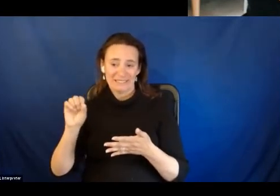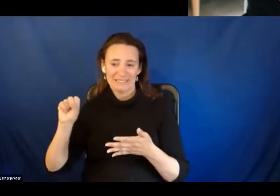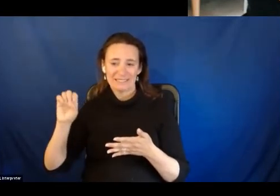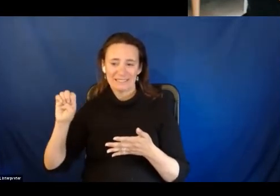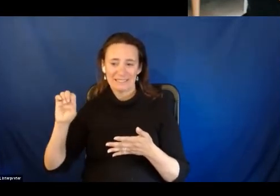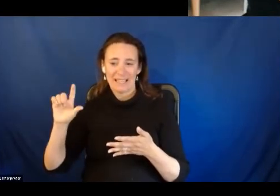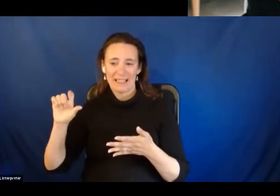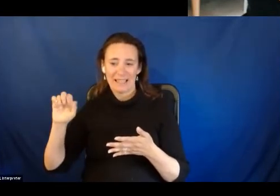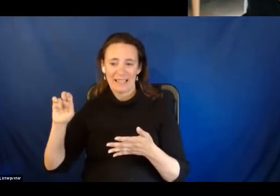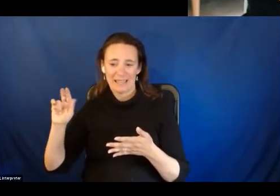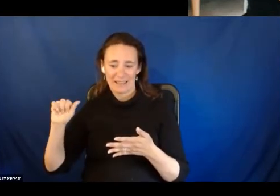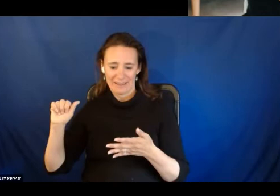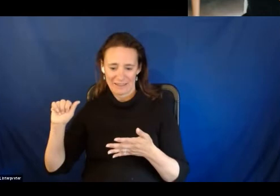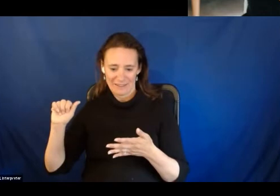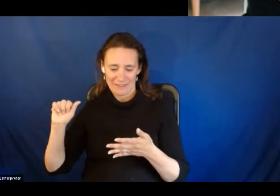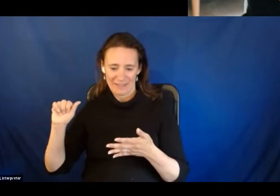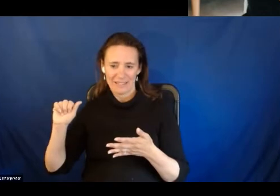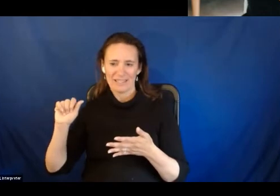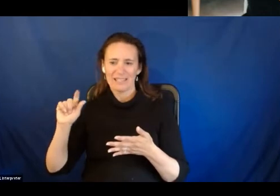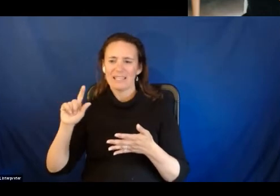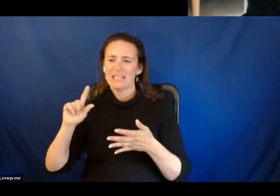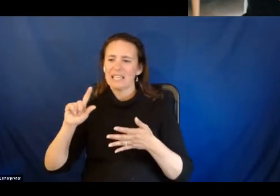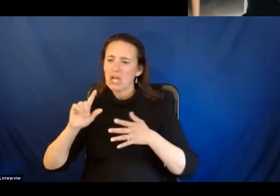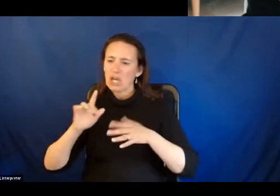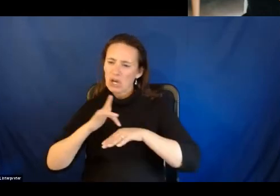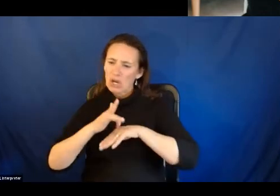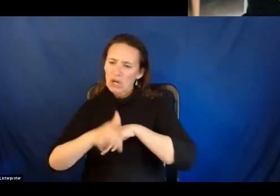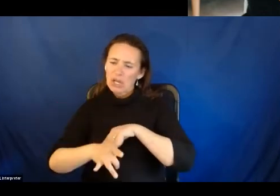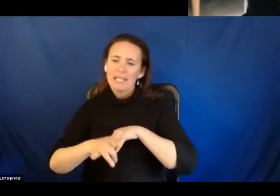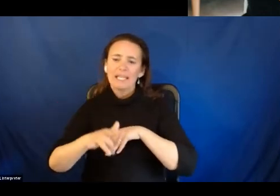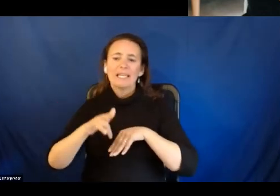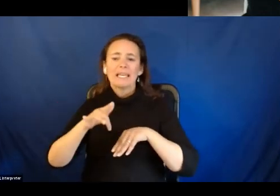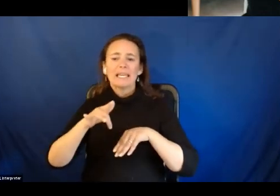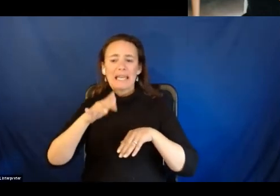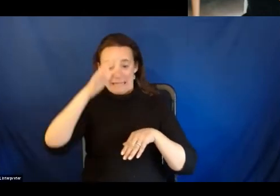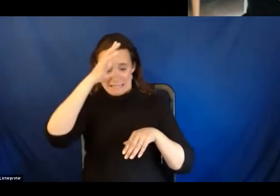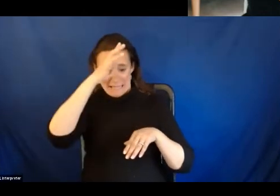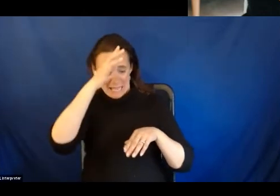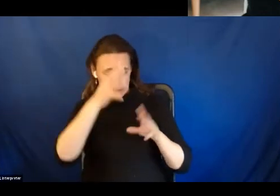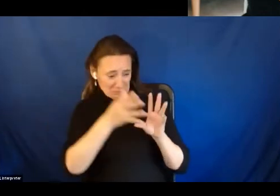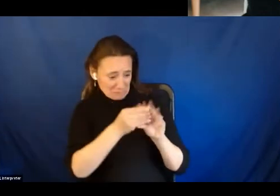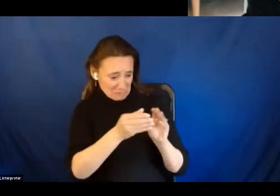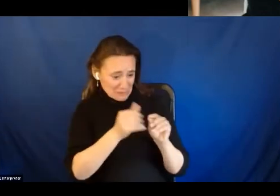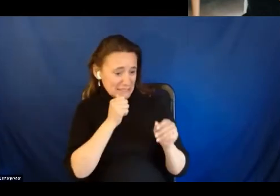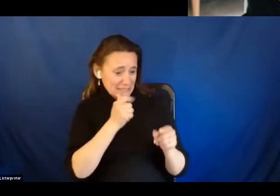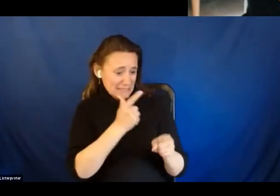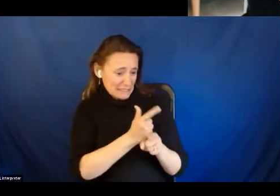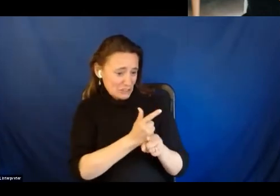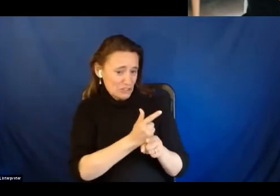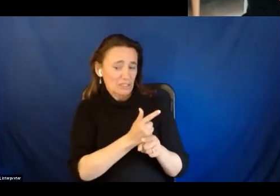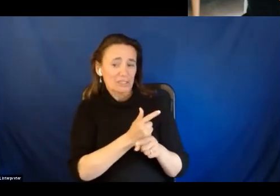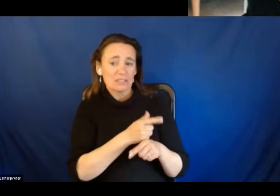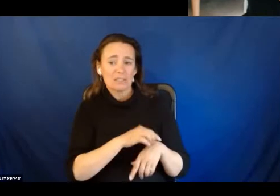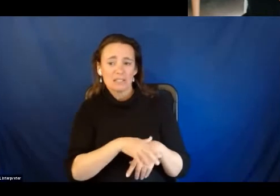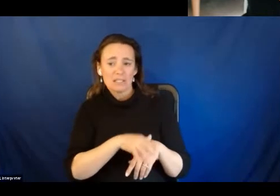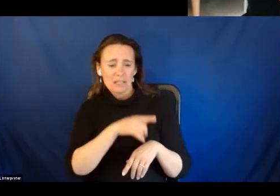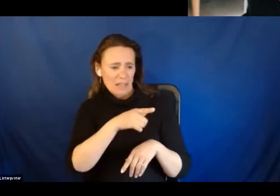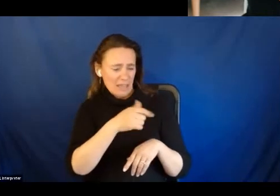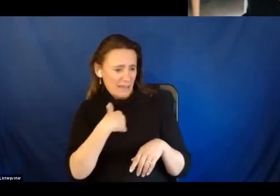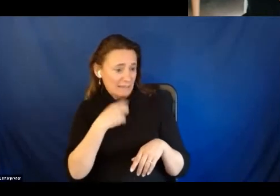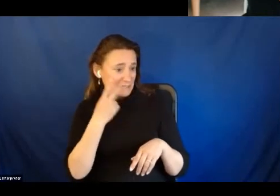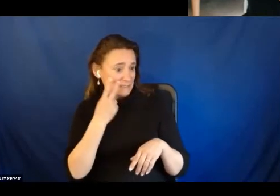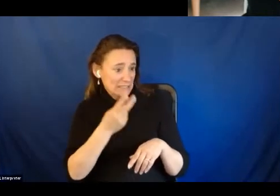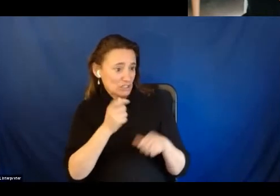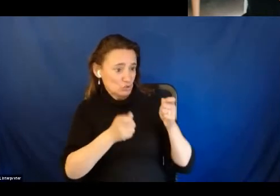on when Selena's dad is telling her sister that she's the drummer, and he's saying that you can't just listen to